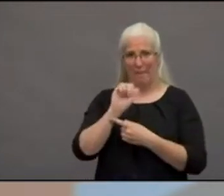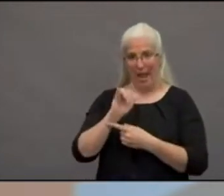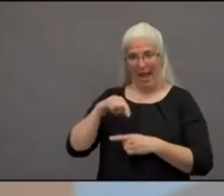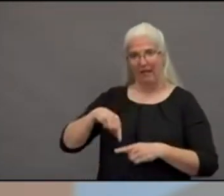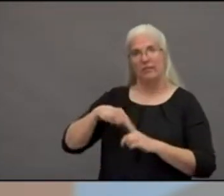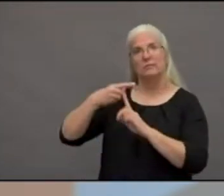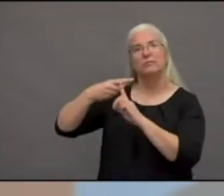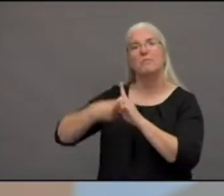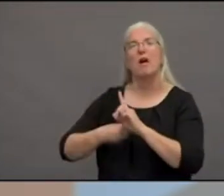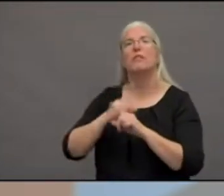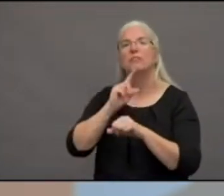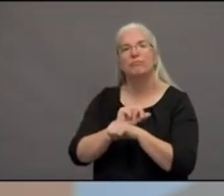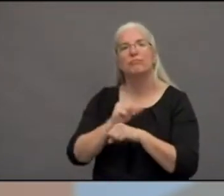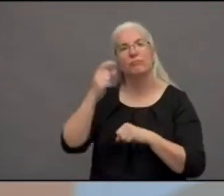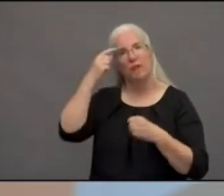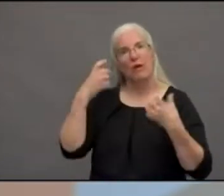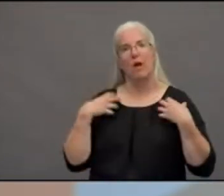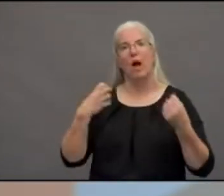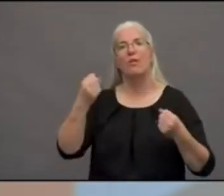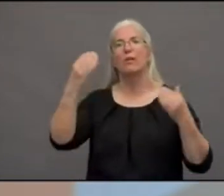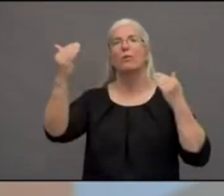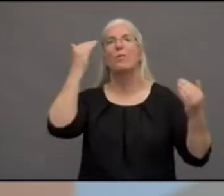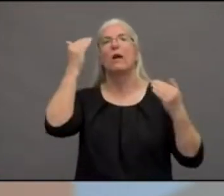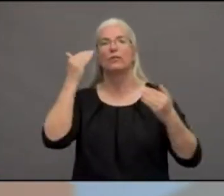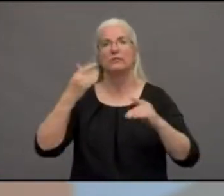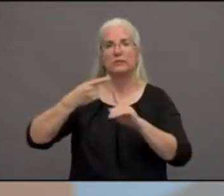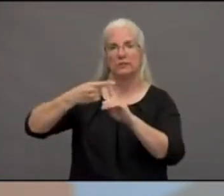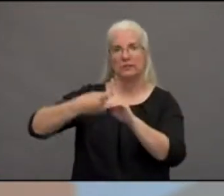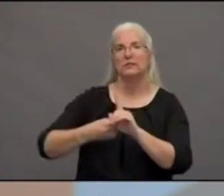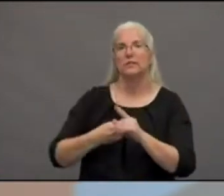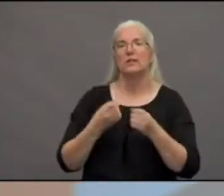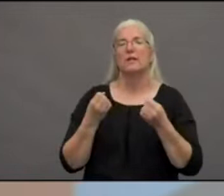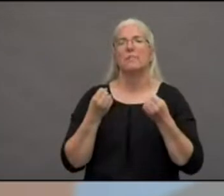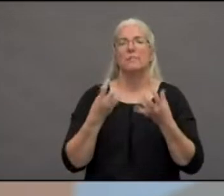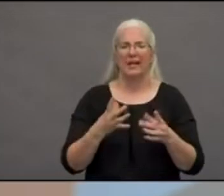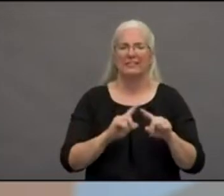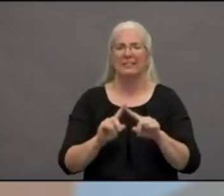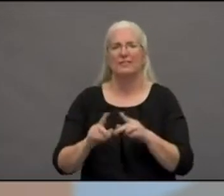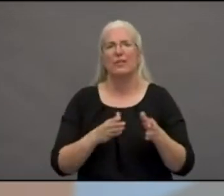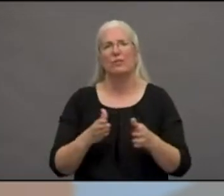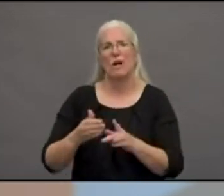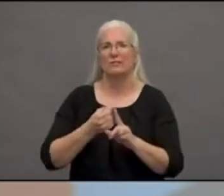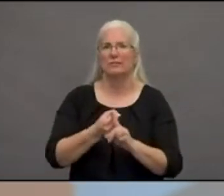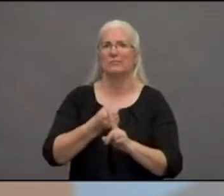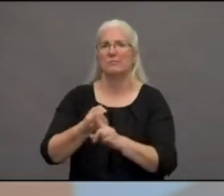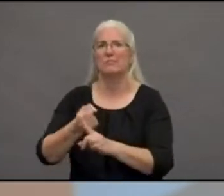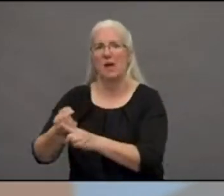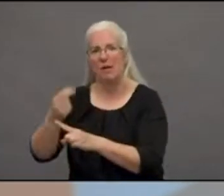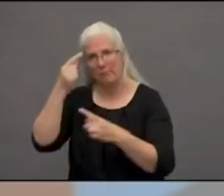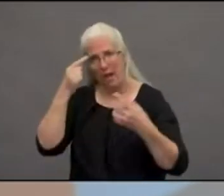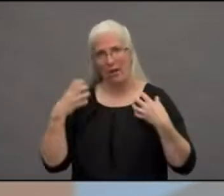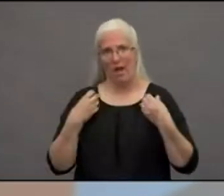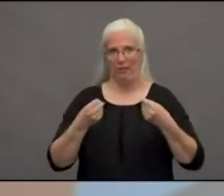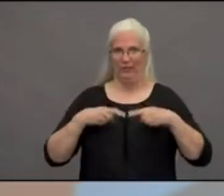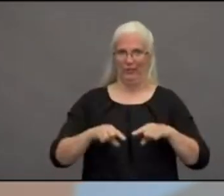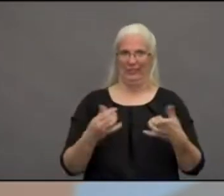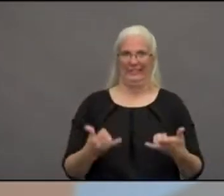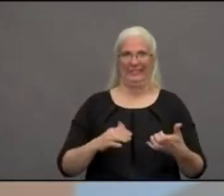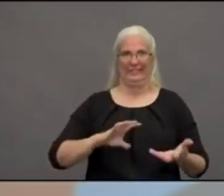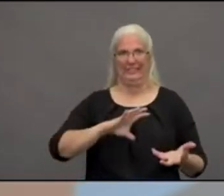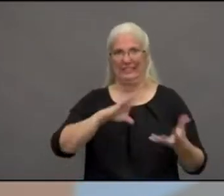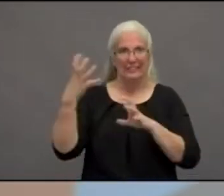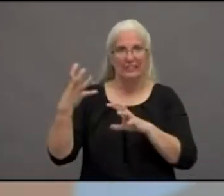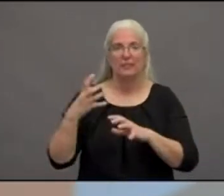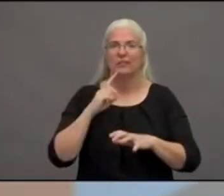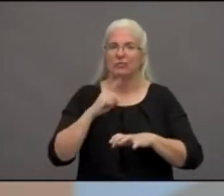because there are so many things that are impacting our mental health right now. During this pandemic, it's common and it's okay